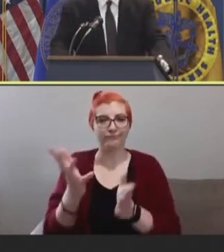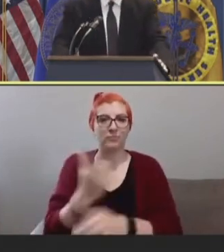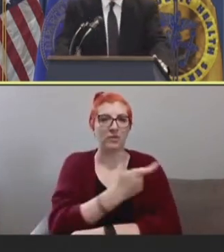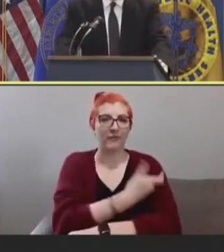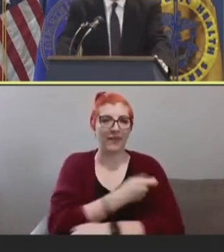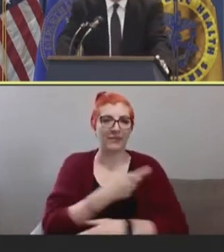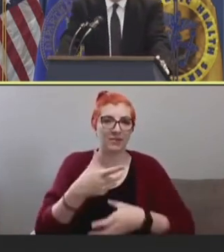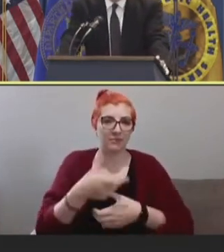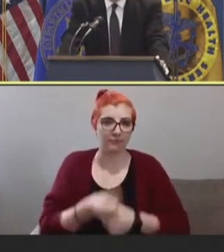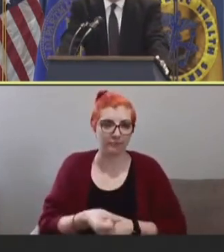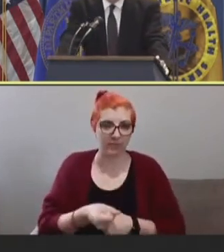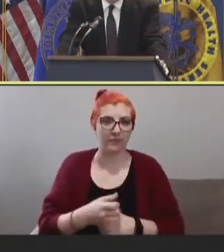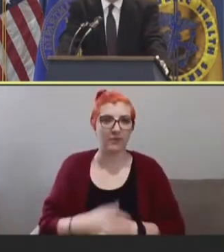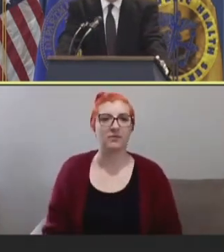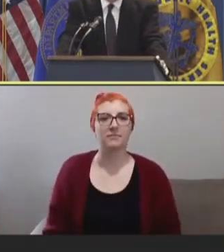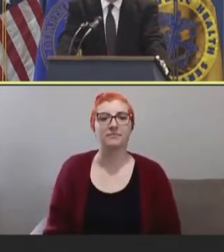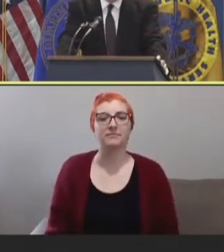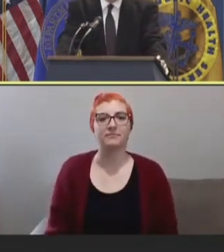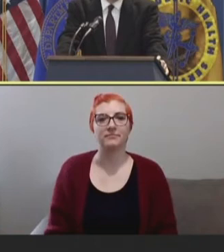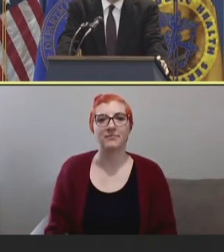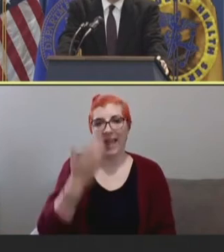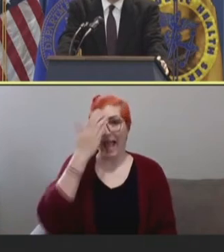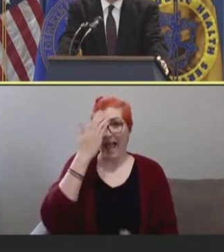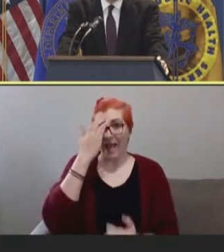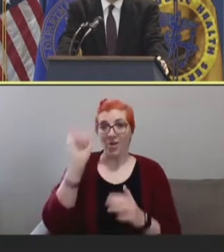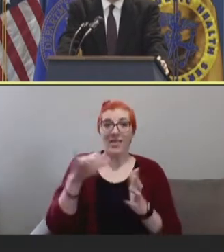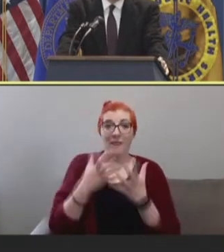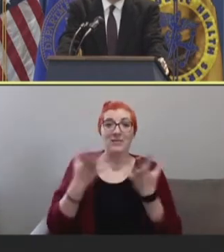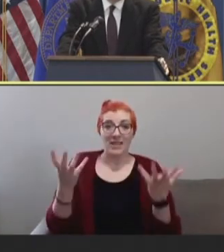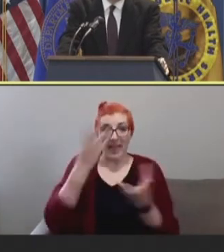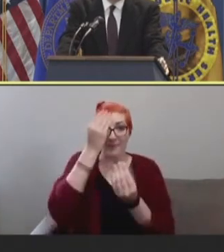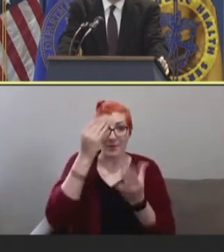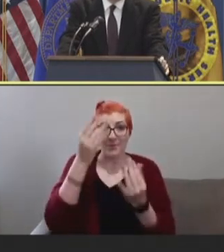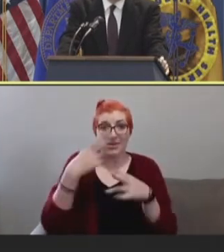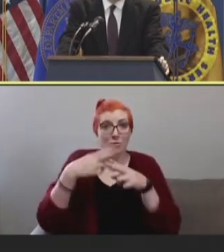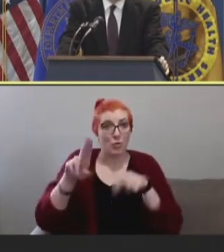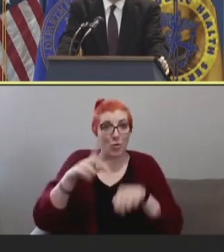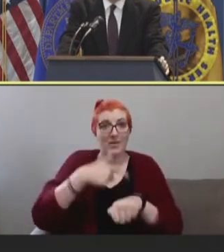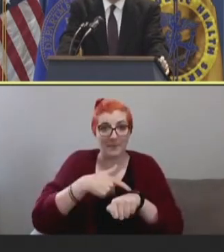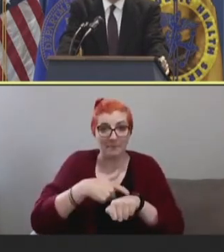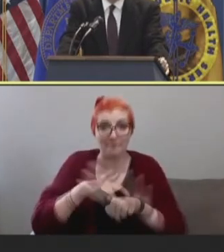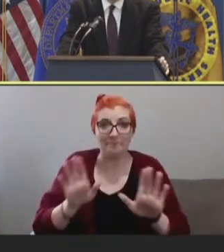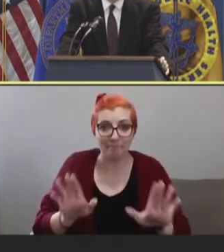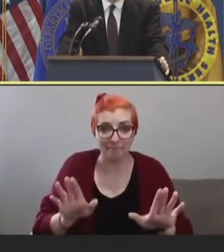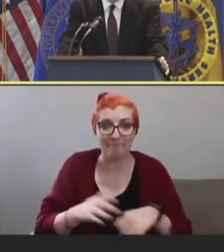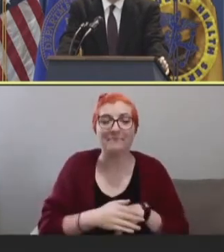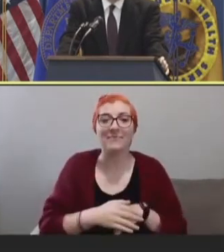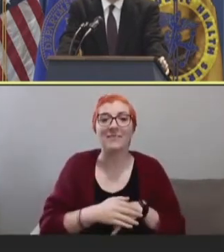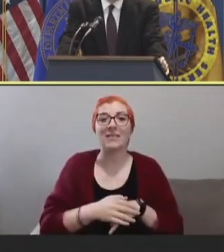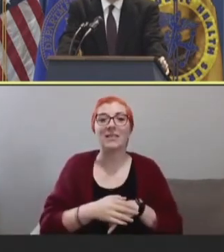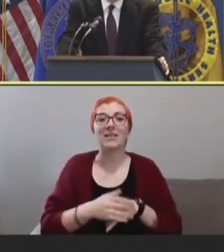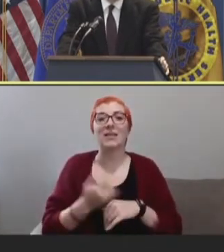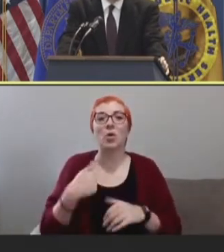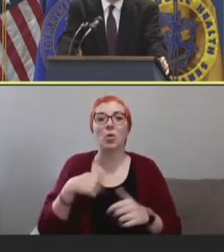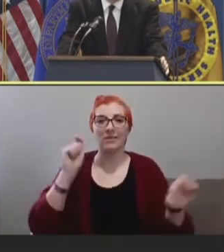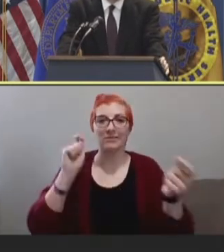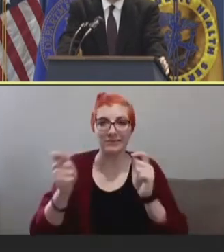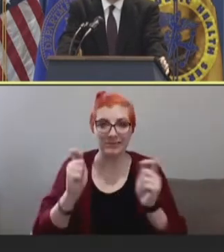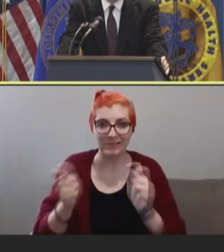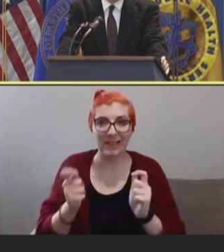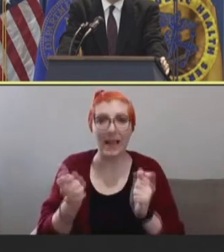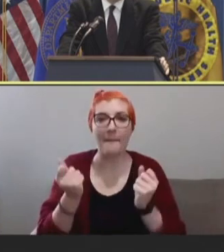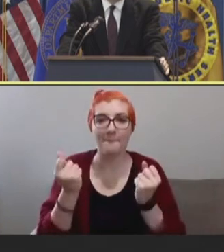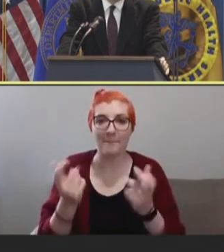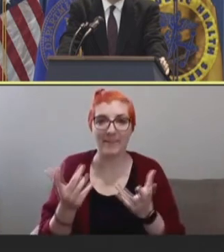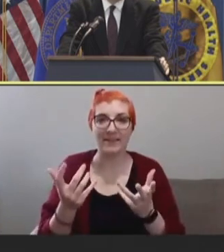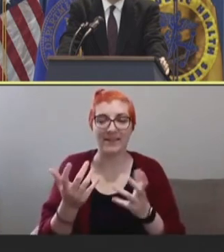I know that was a lot in a short period of time. we made a lot of adjustments to the report since the